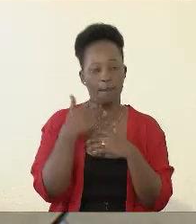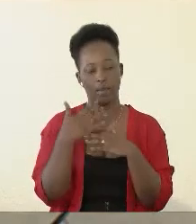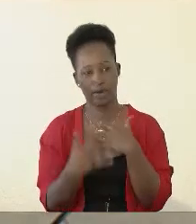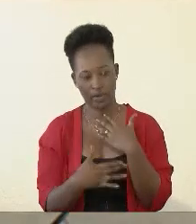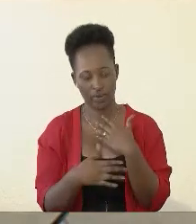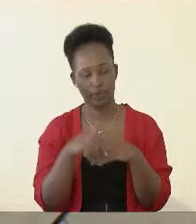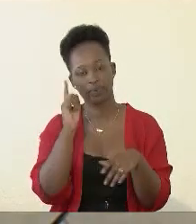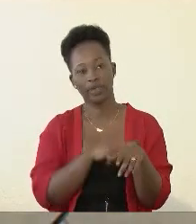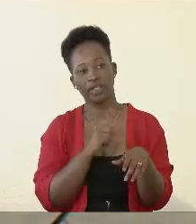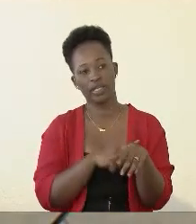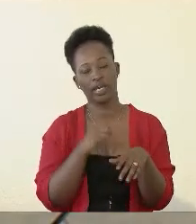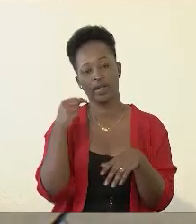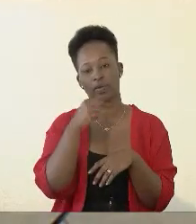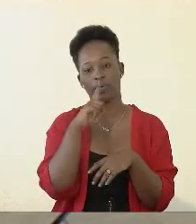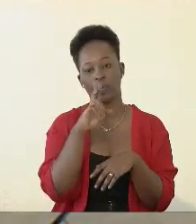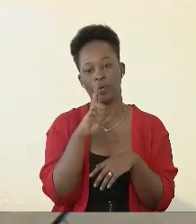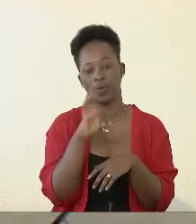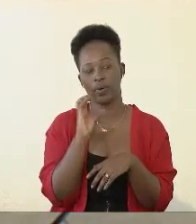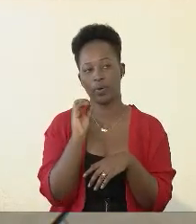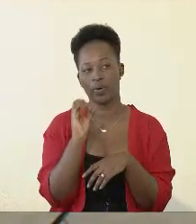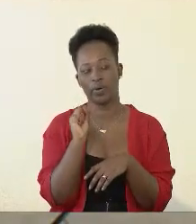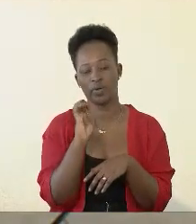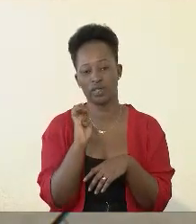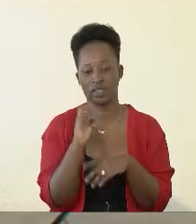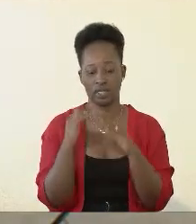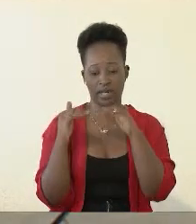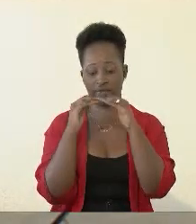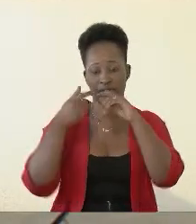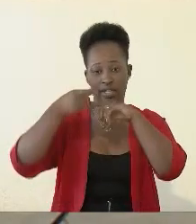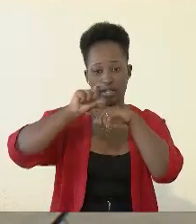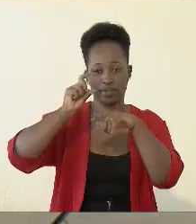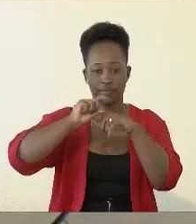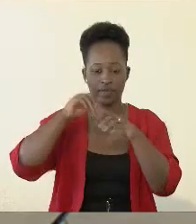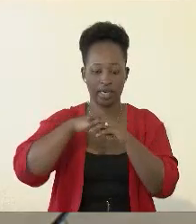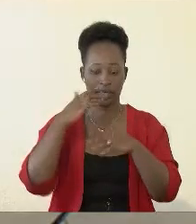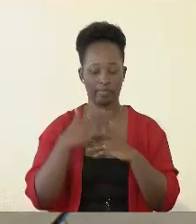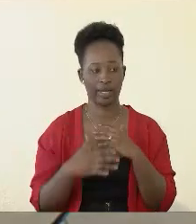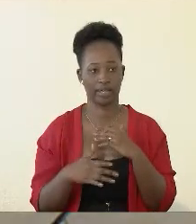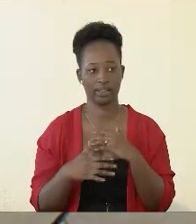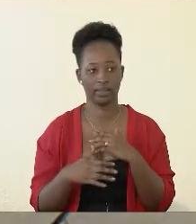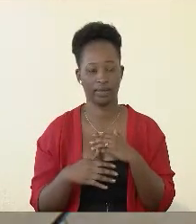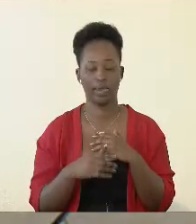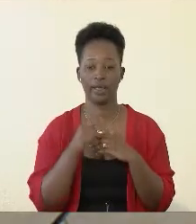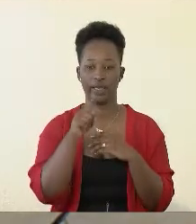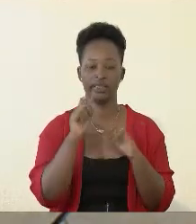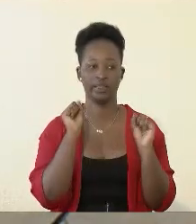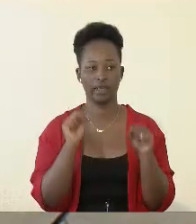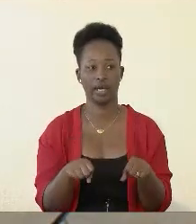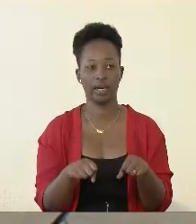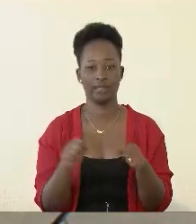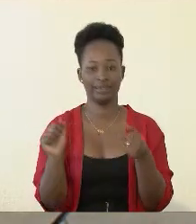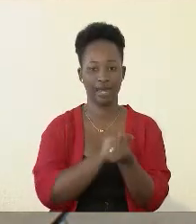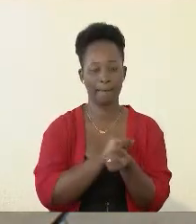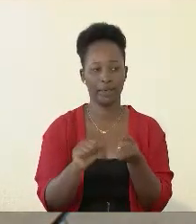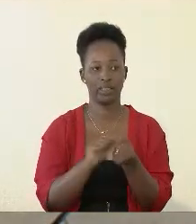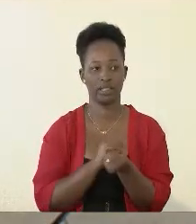And once the glucose level that increases in the bloodstream, it can